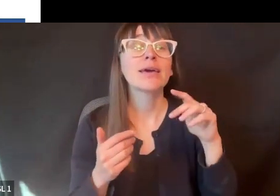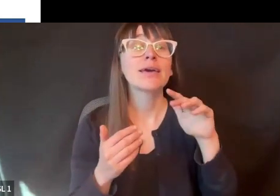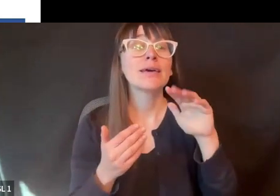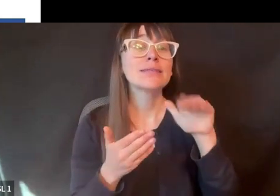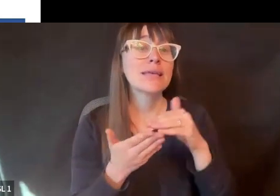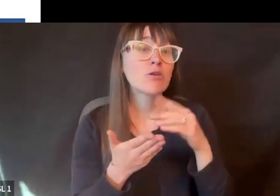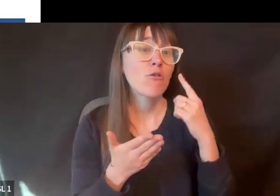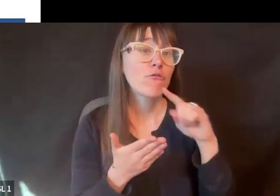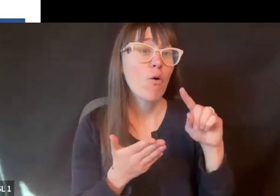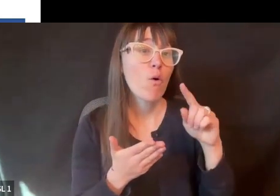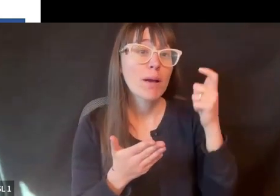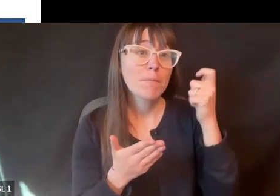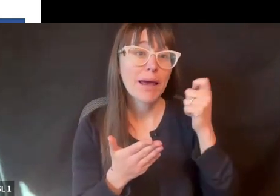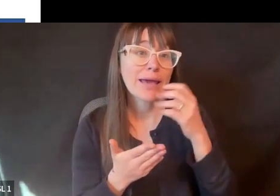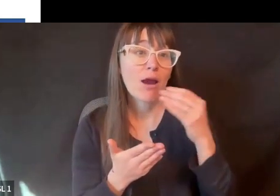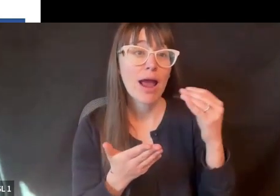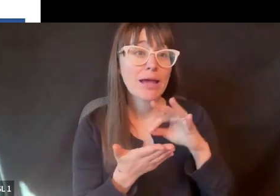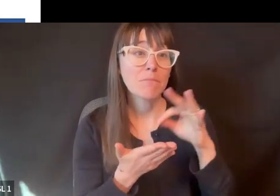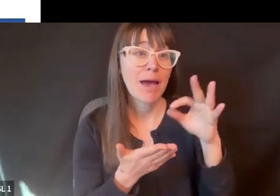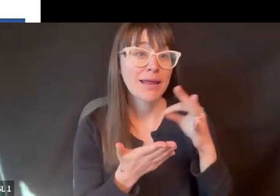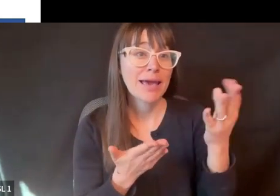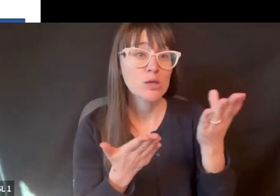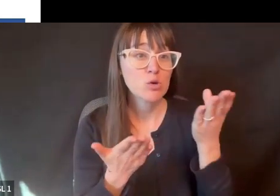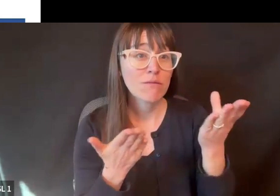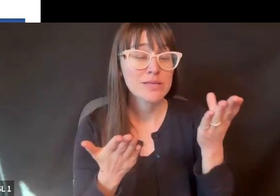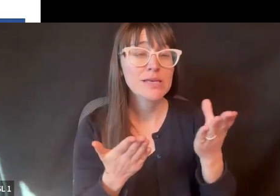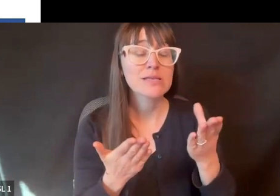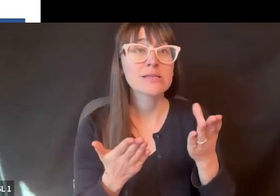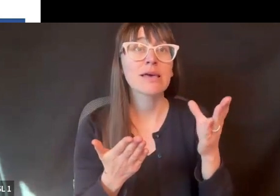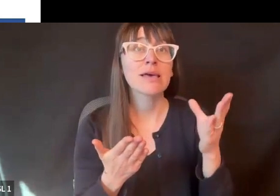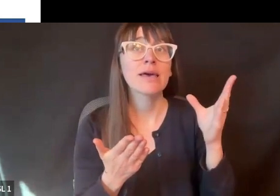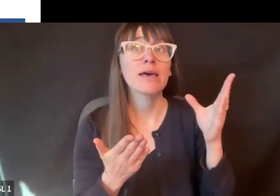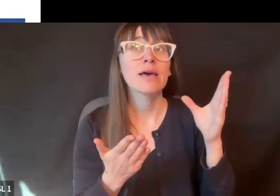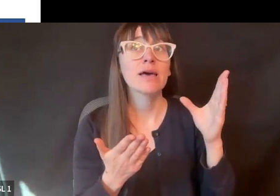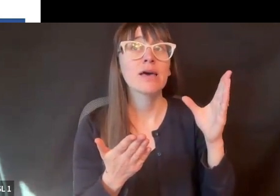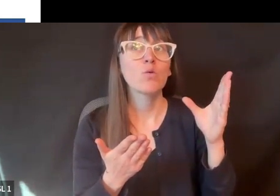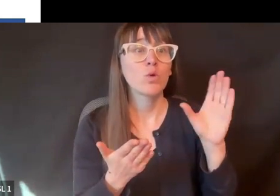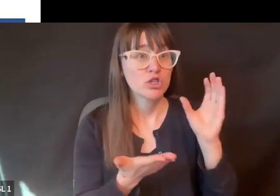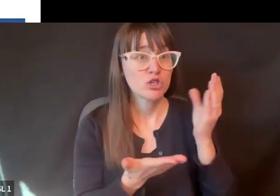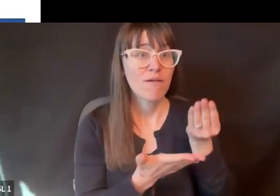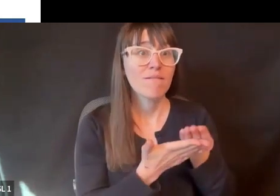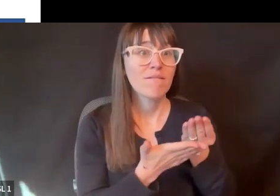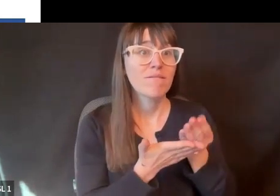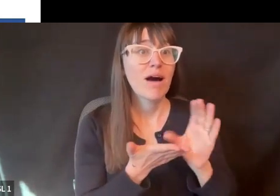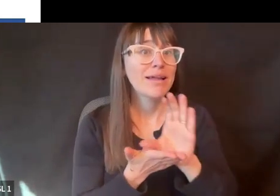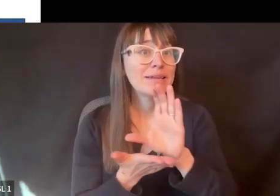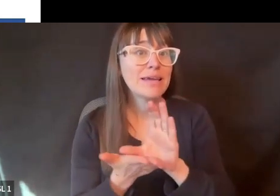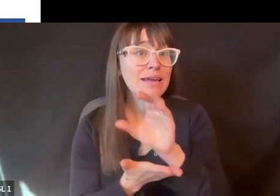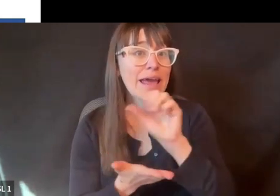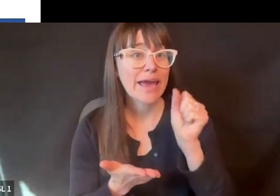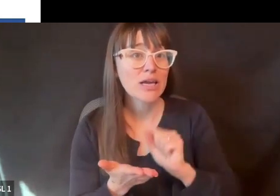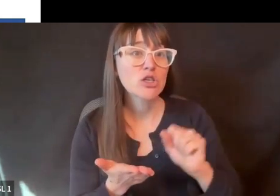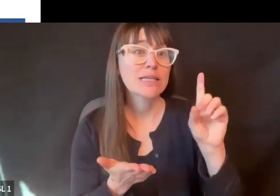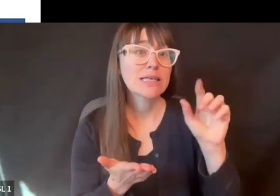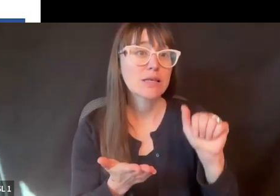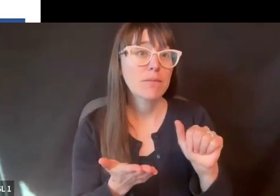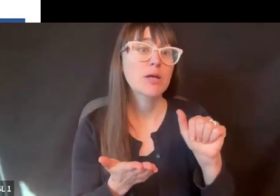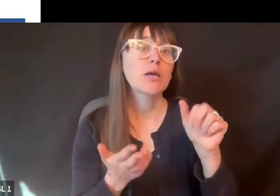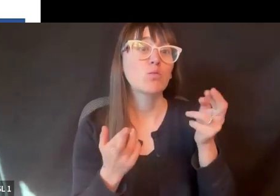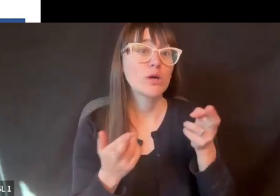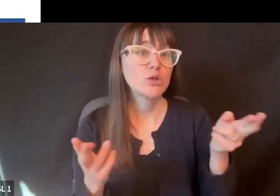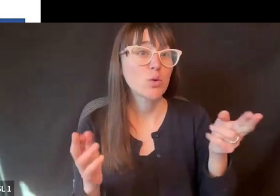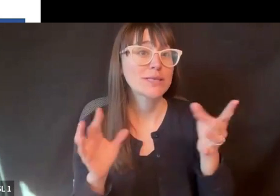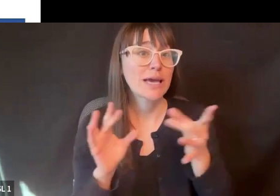and Center for Medicare and Medicaid Services that began funding our Aging and